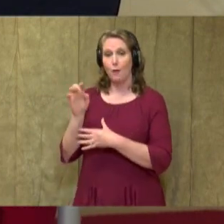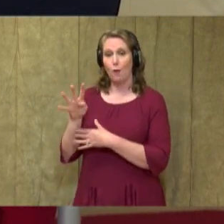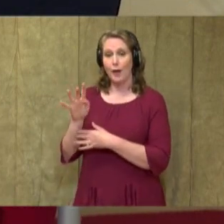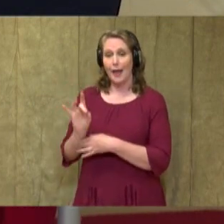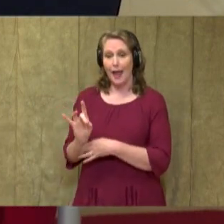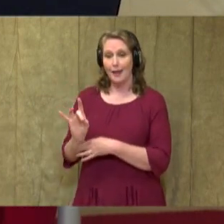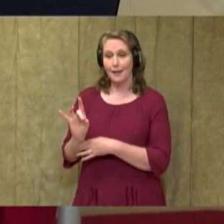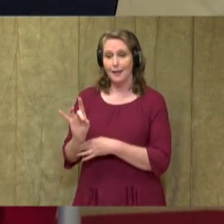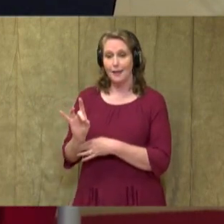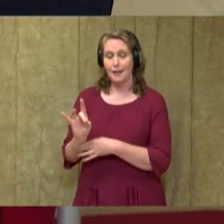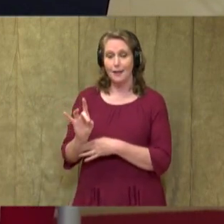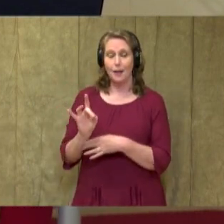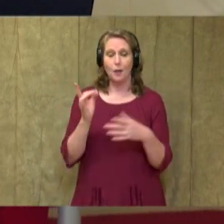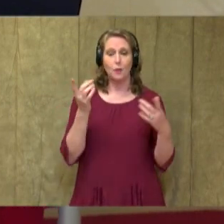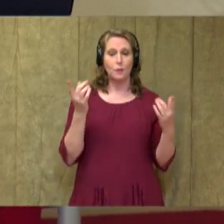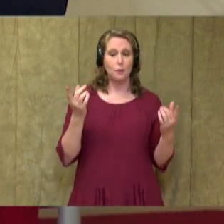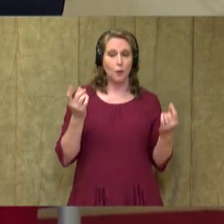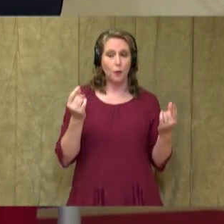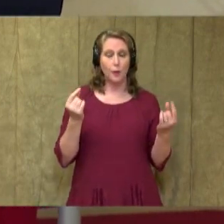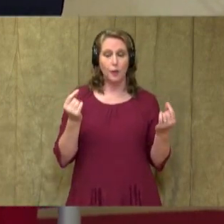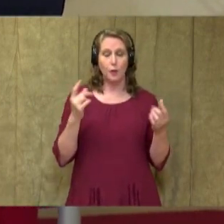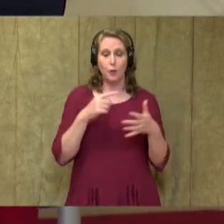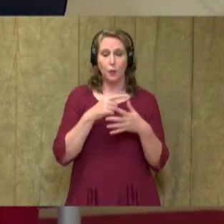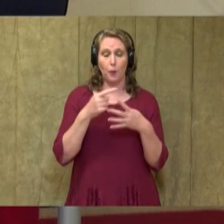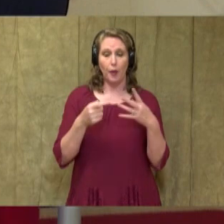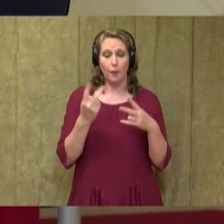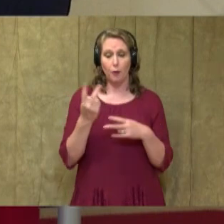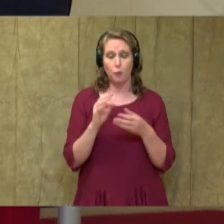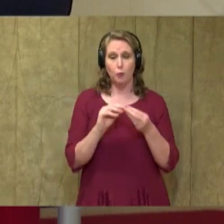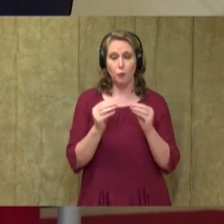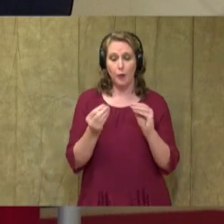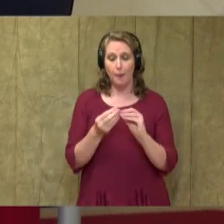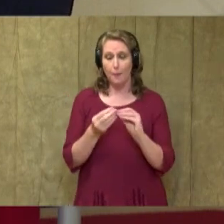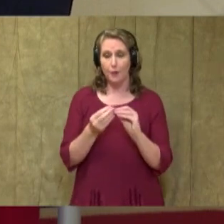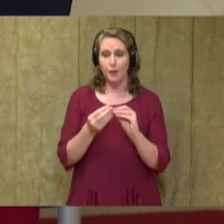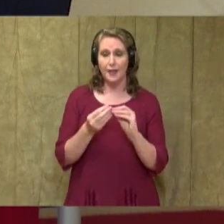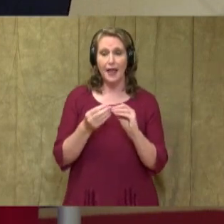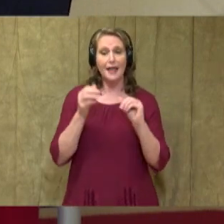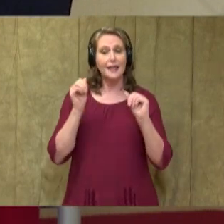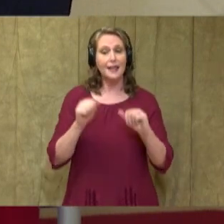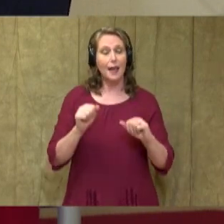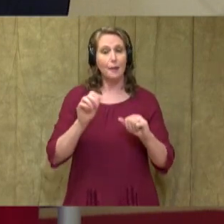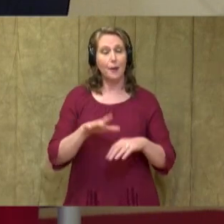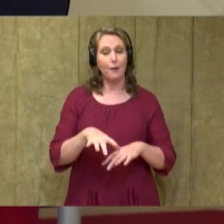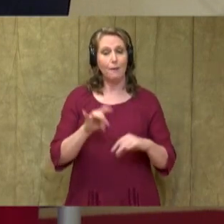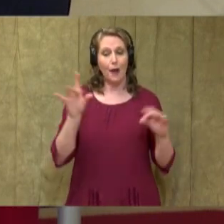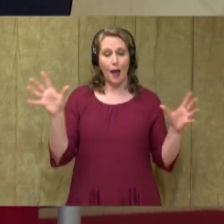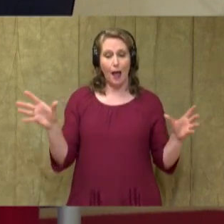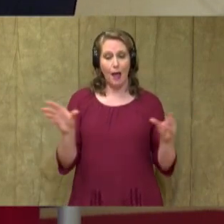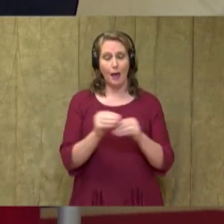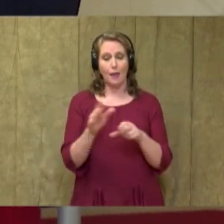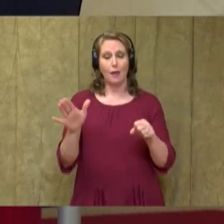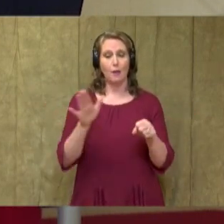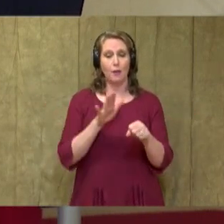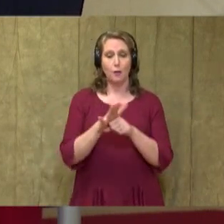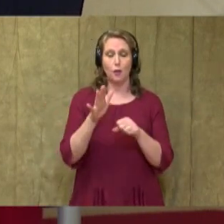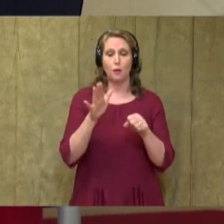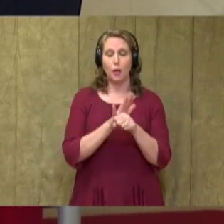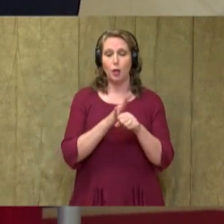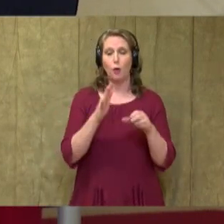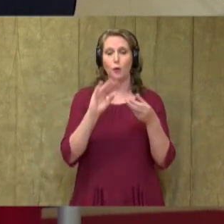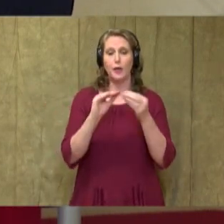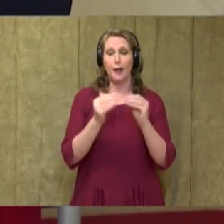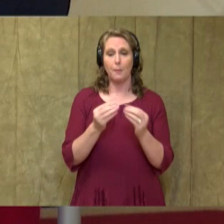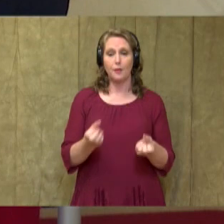148. So what do we need to do with those two numbers to be able to find the total number of rocks